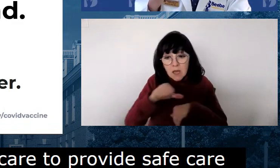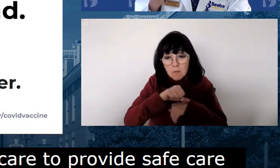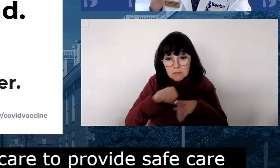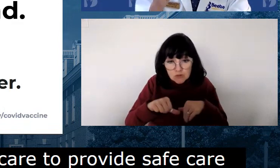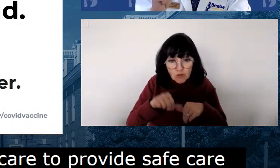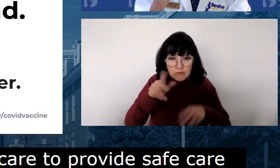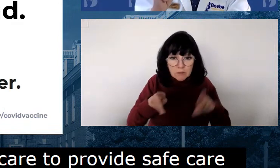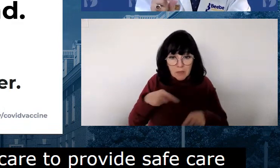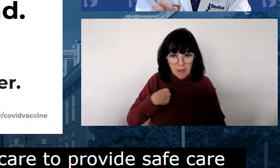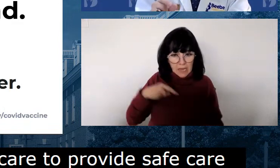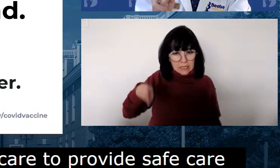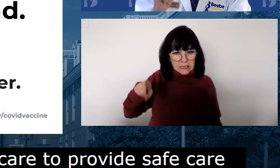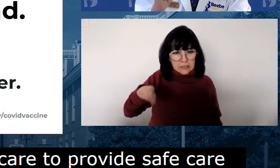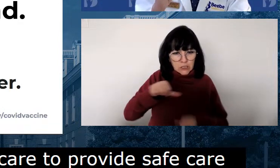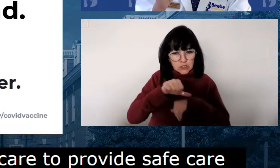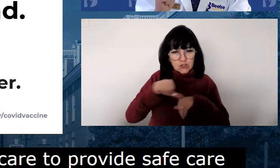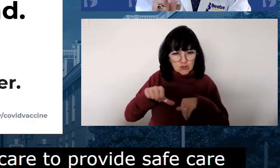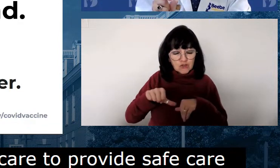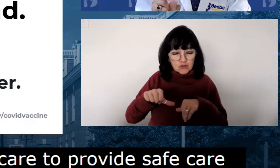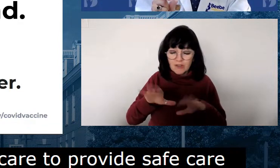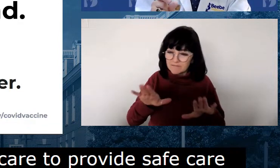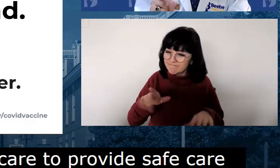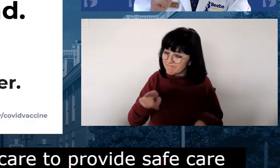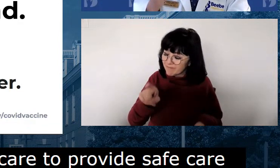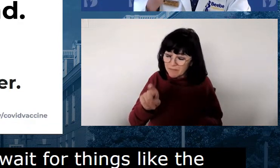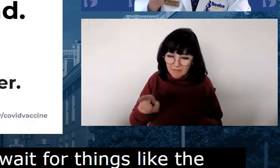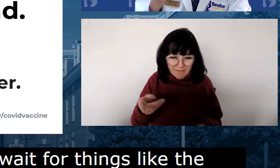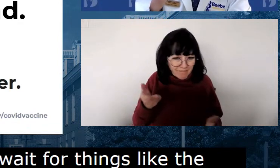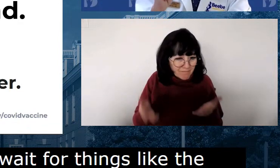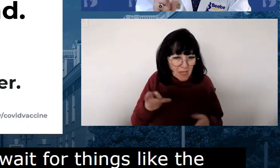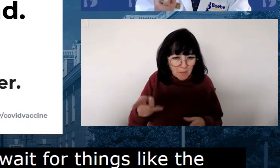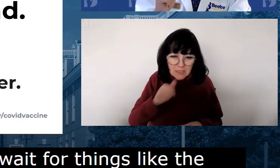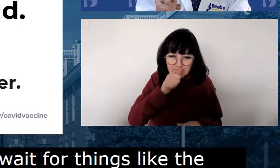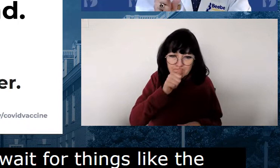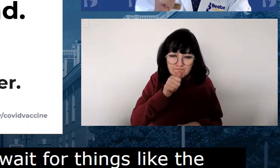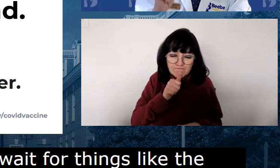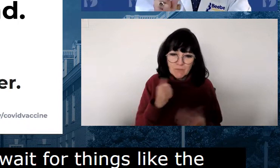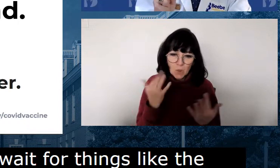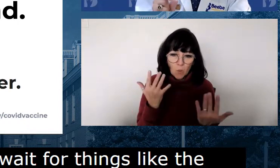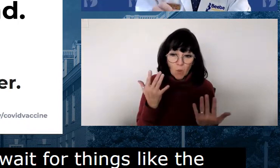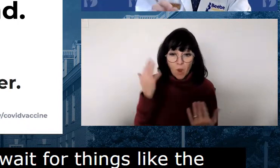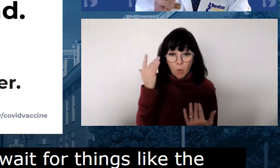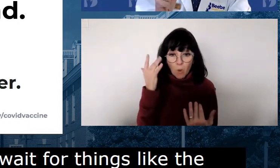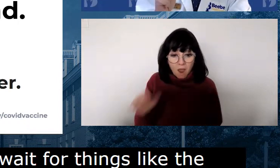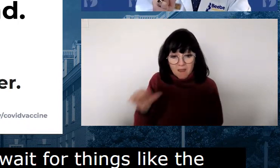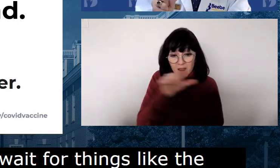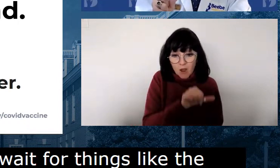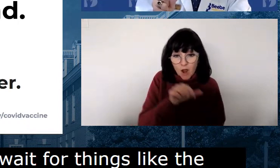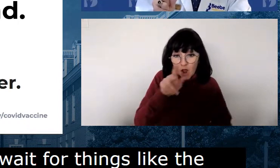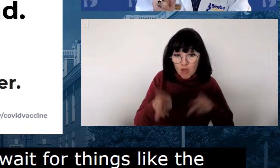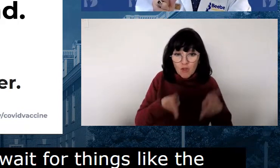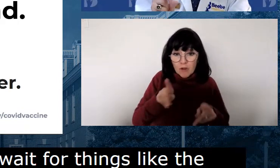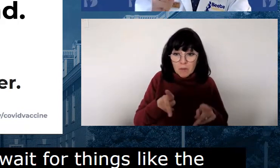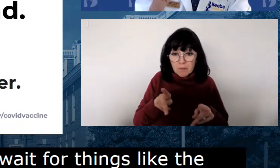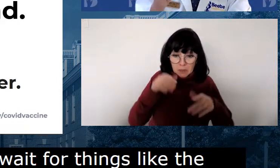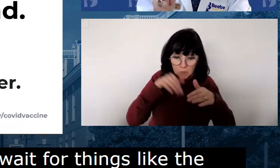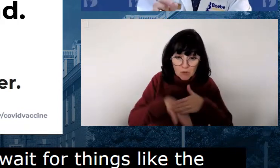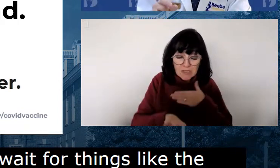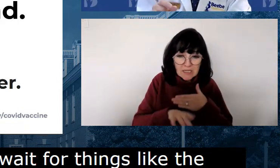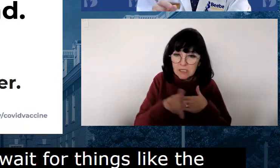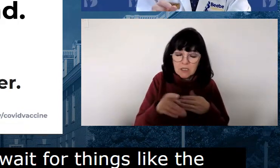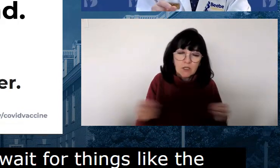It means that you'll have to wait if you're in the emergency room because there are other critically ill patients coming in.